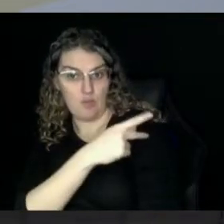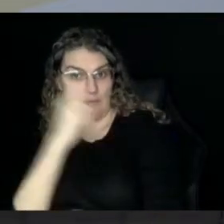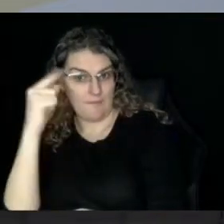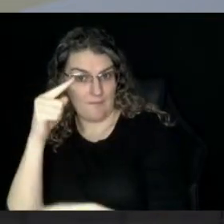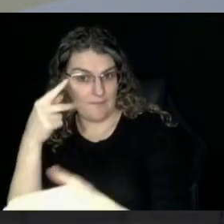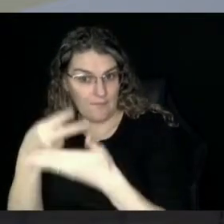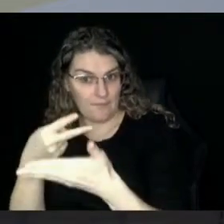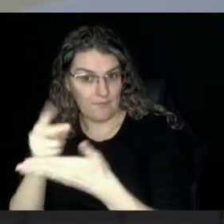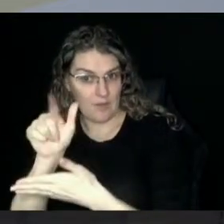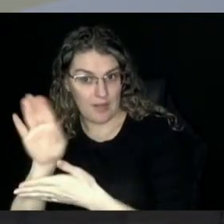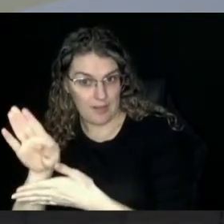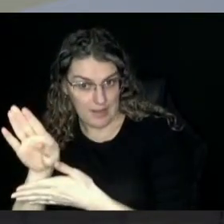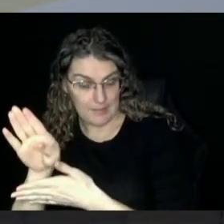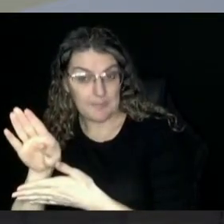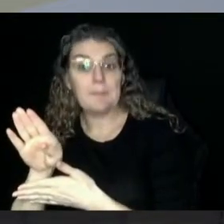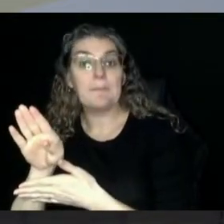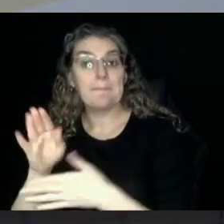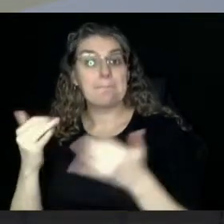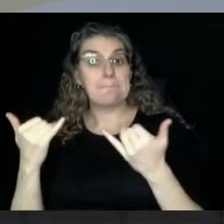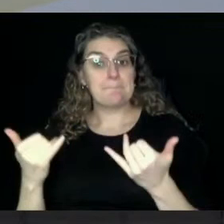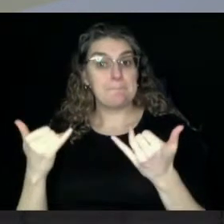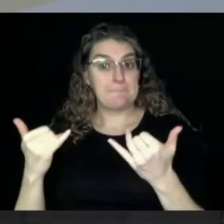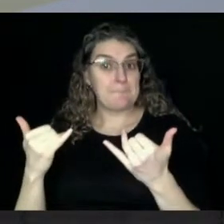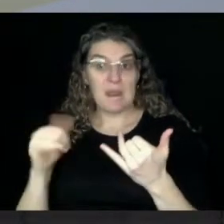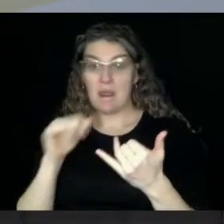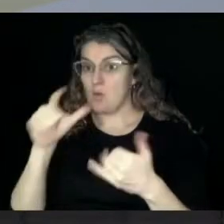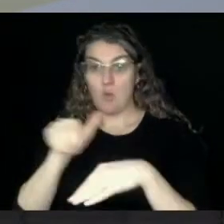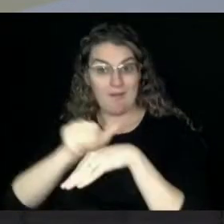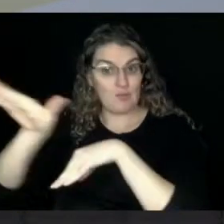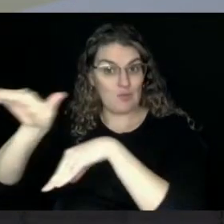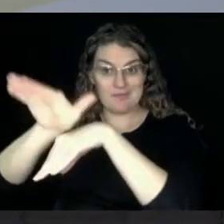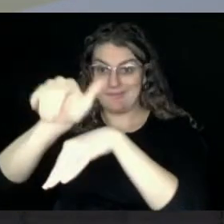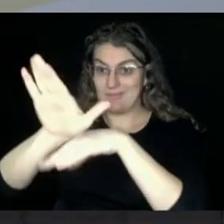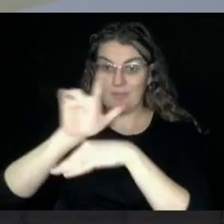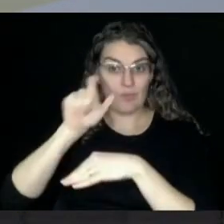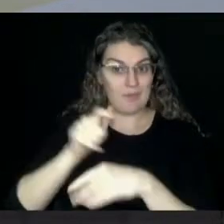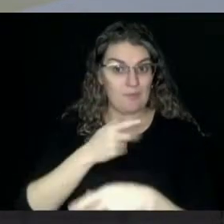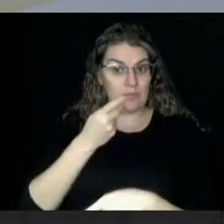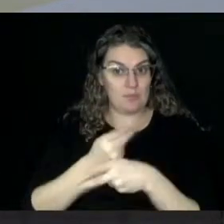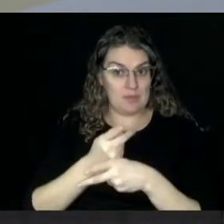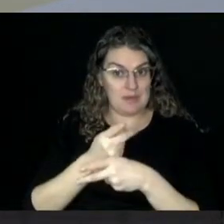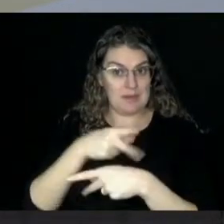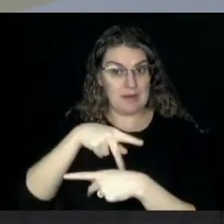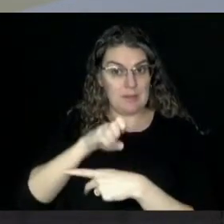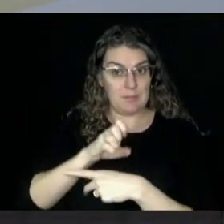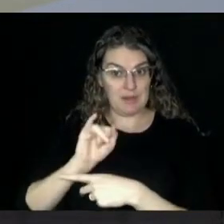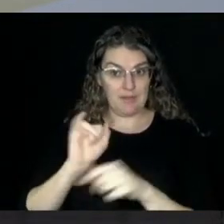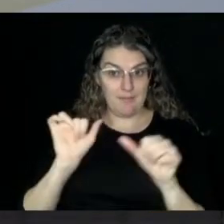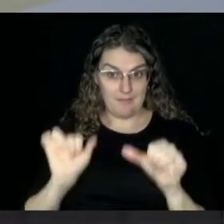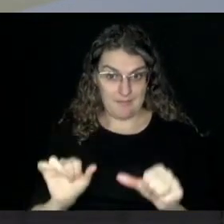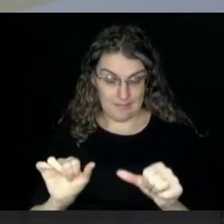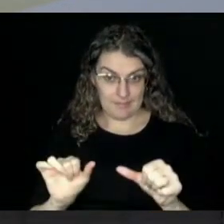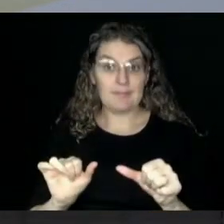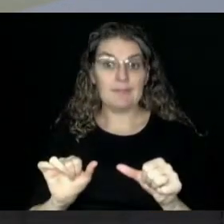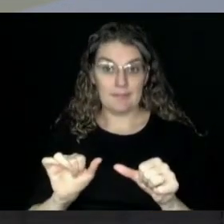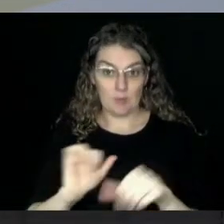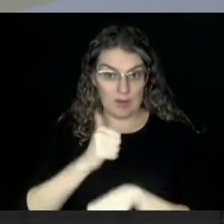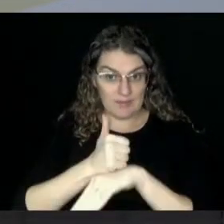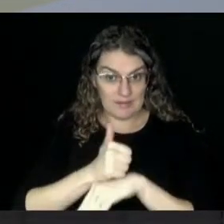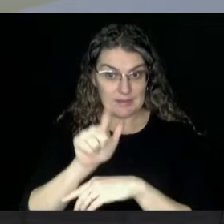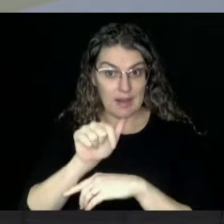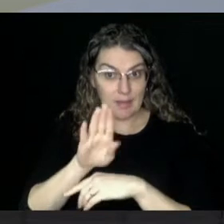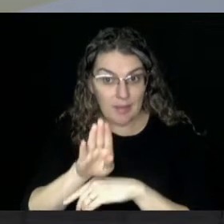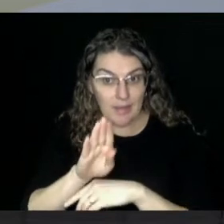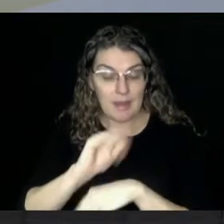provincial laboratory staff and others at Health PEI, we have developed good lab-based PCR testing capacity.